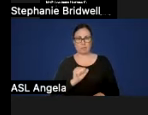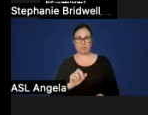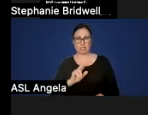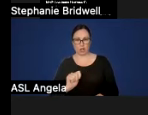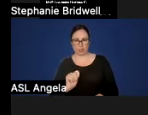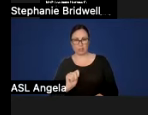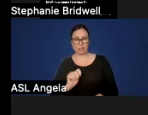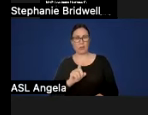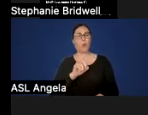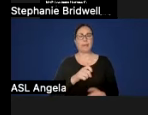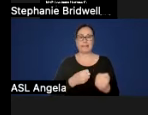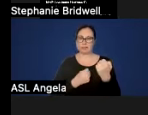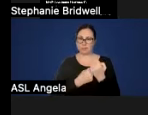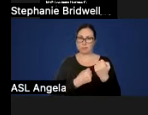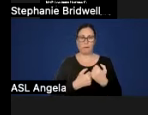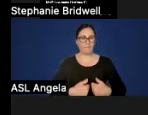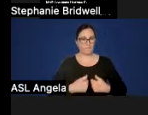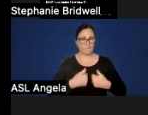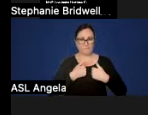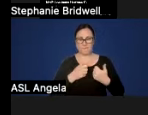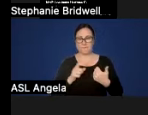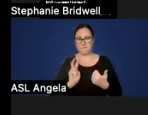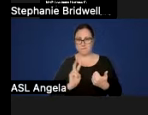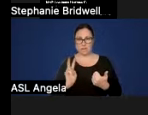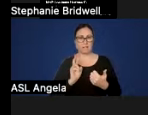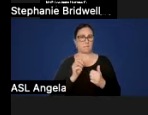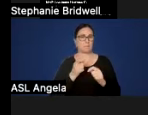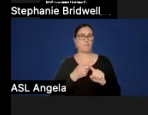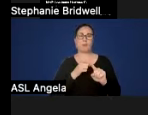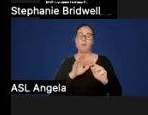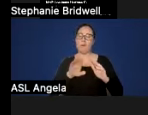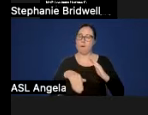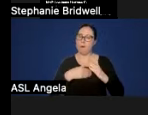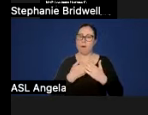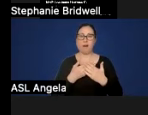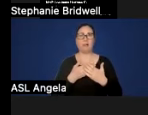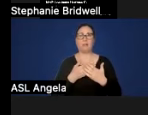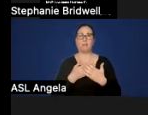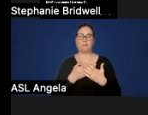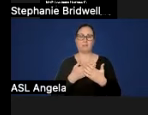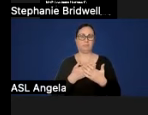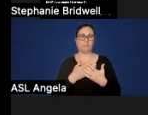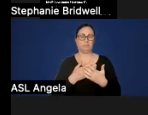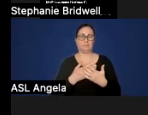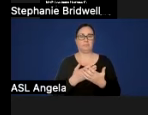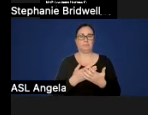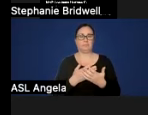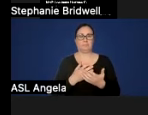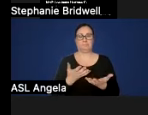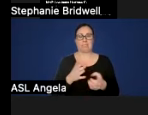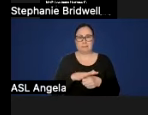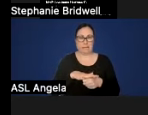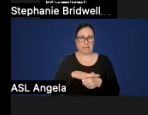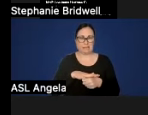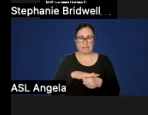victims and survivors in all aspects of whatever it might be that they are experiencing. There isn't a one size